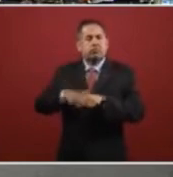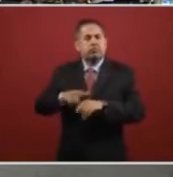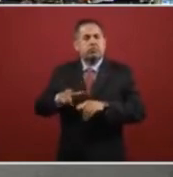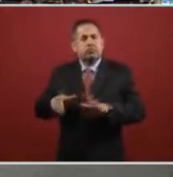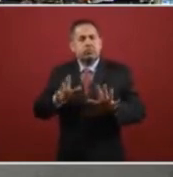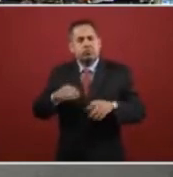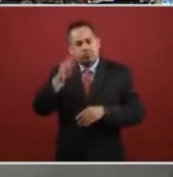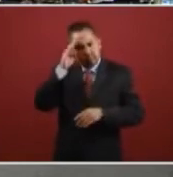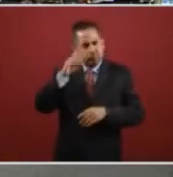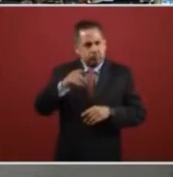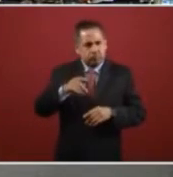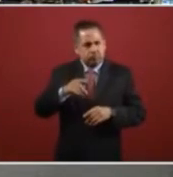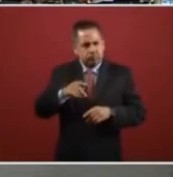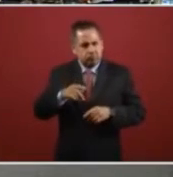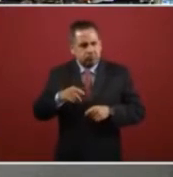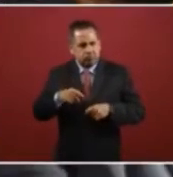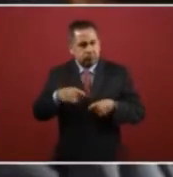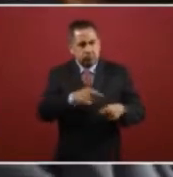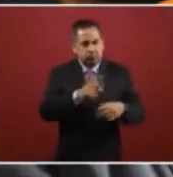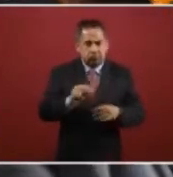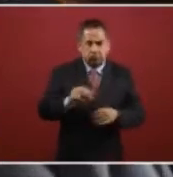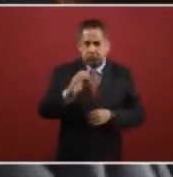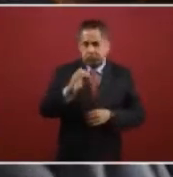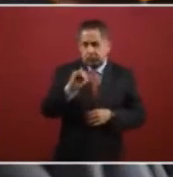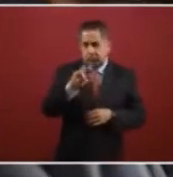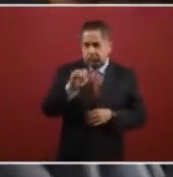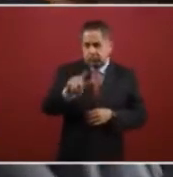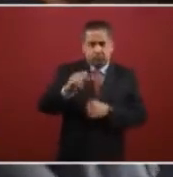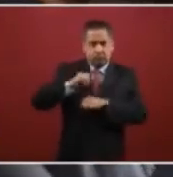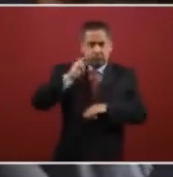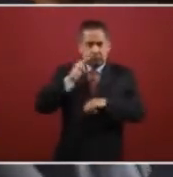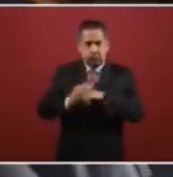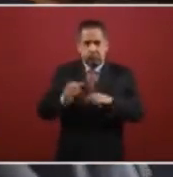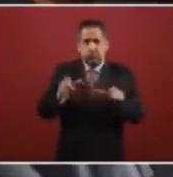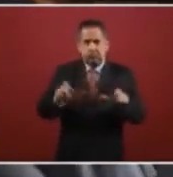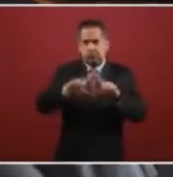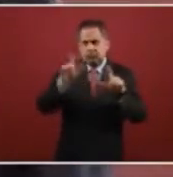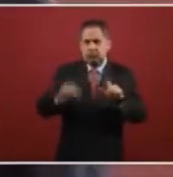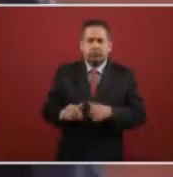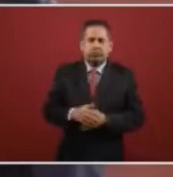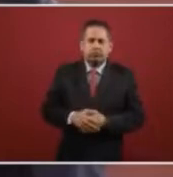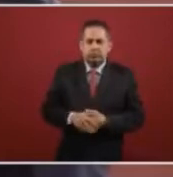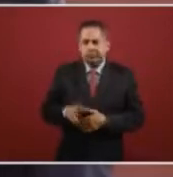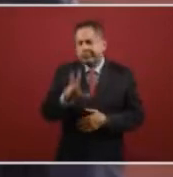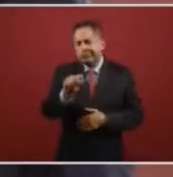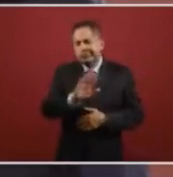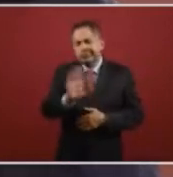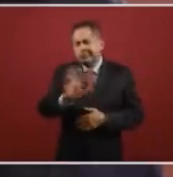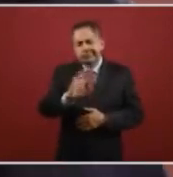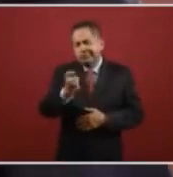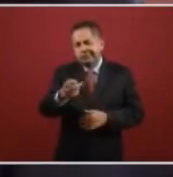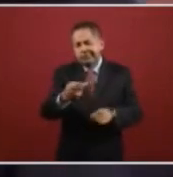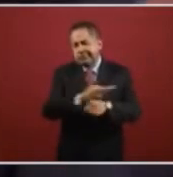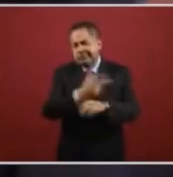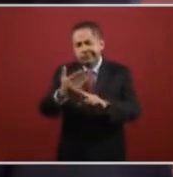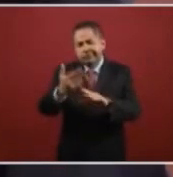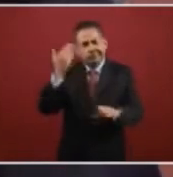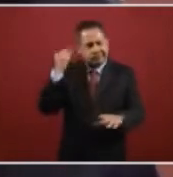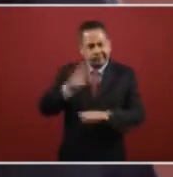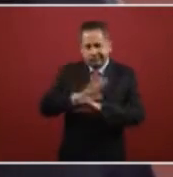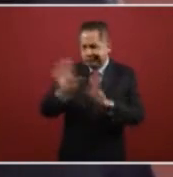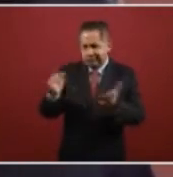So does the federal government gonna allow that or concede to it? No, that's already